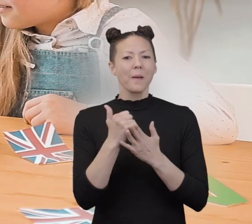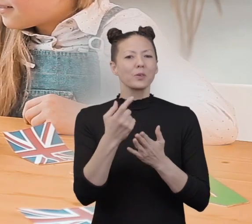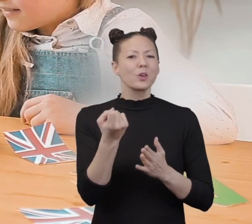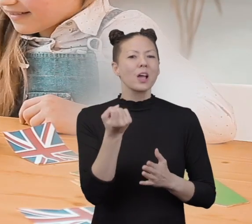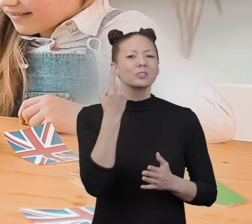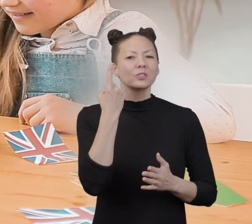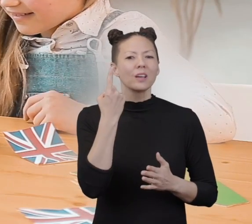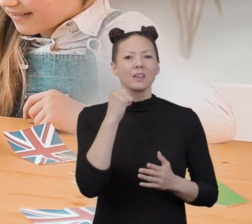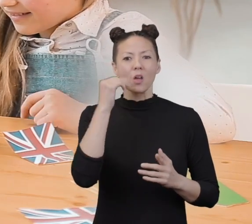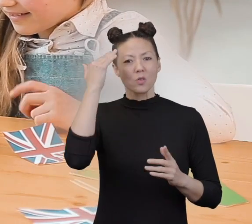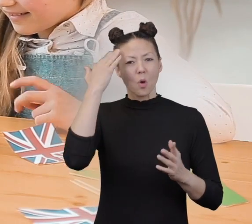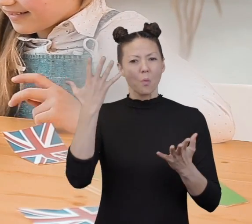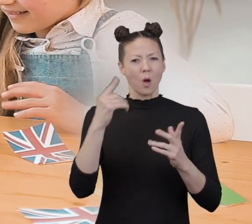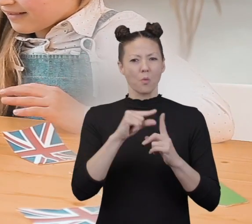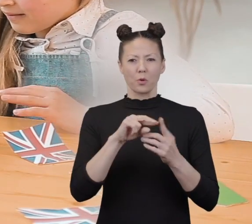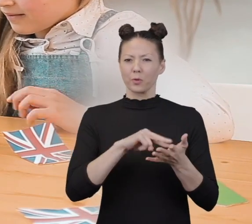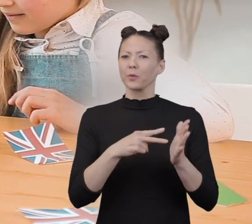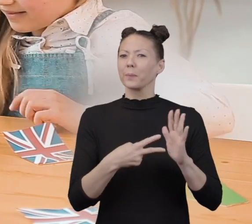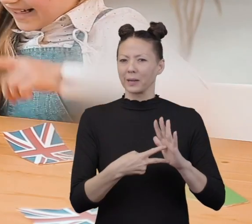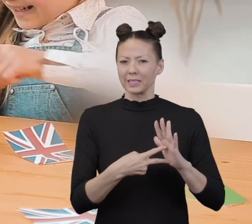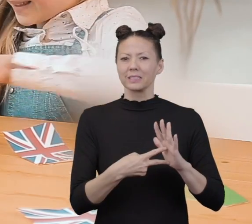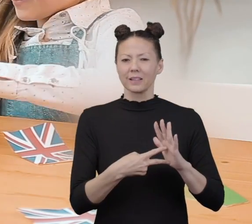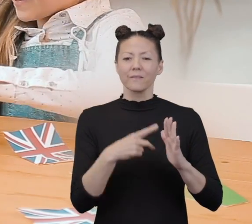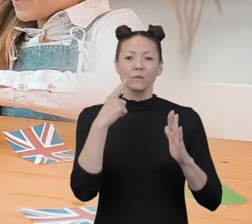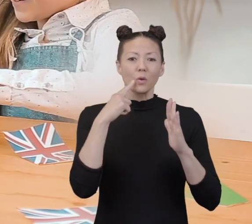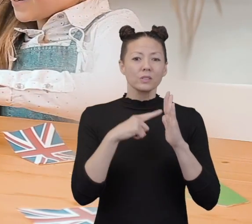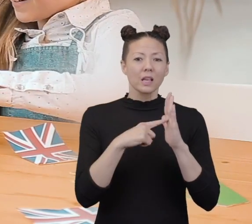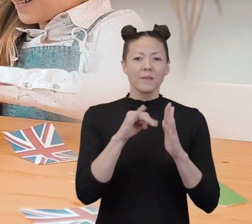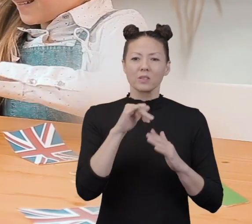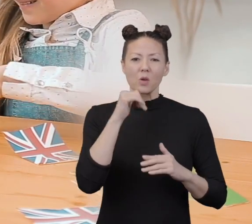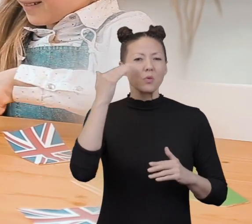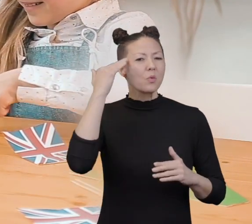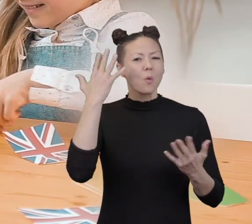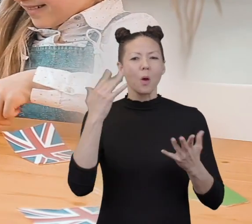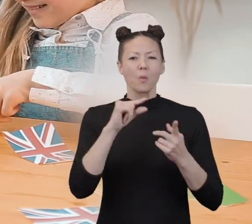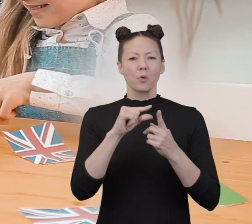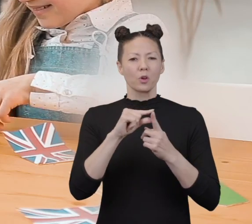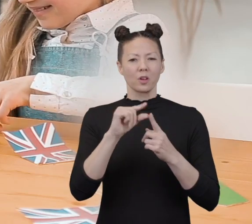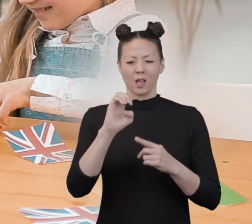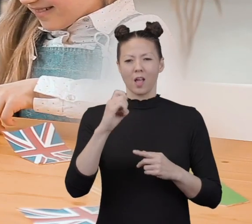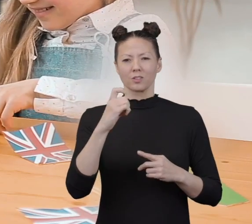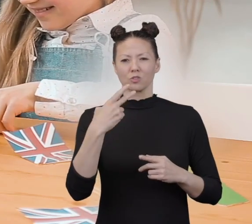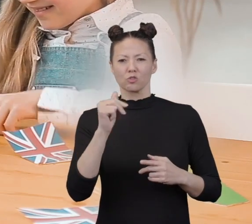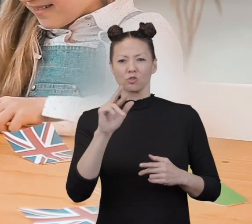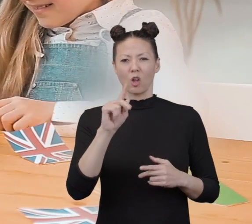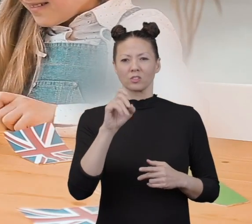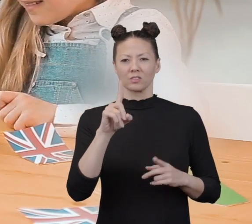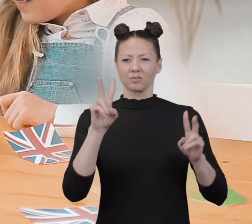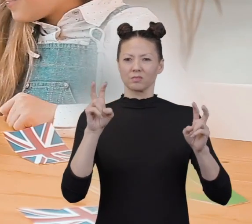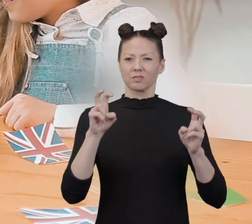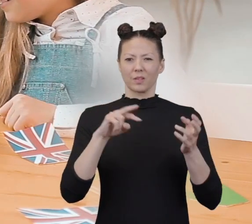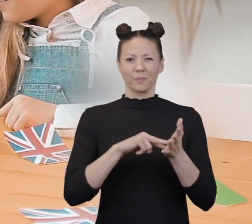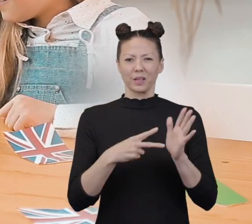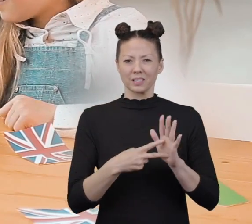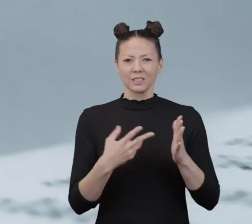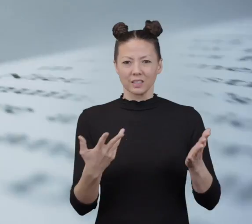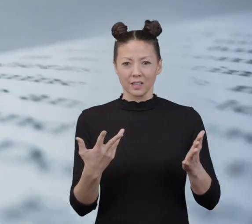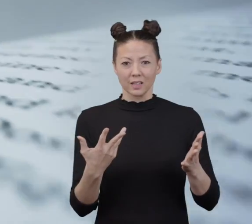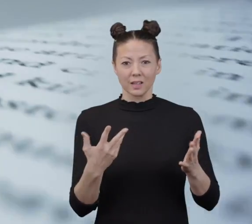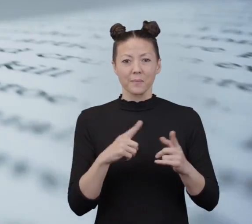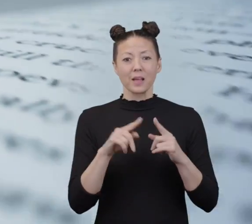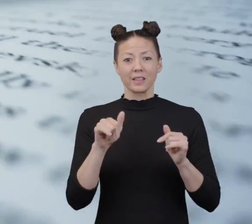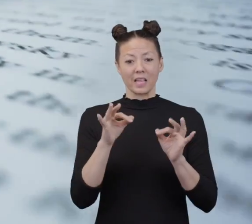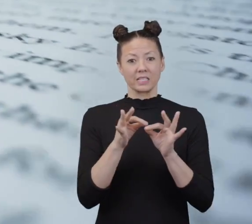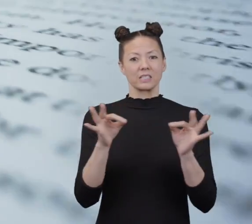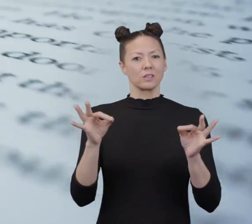you understand the unknown word's meaning. For example, if you didn't know what the word exhausted meant, but it was